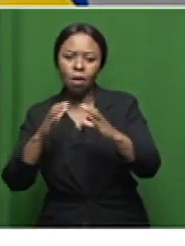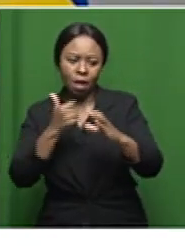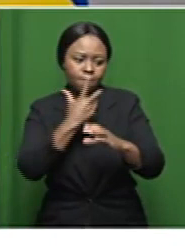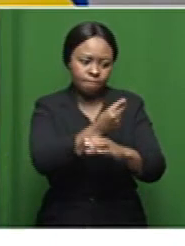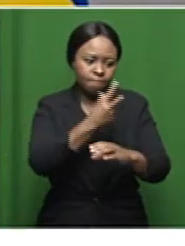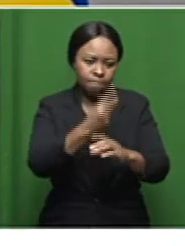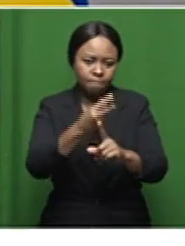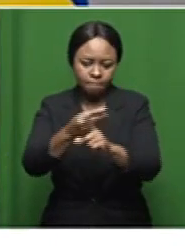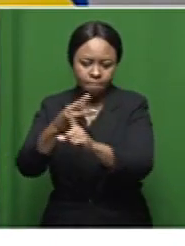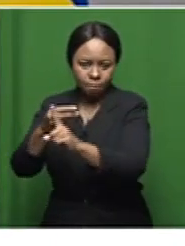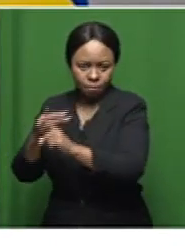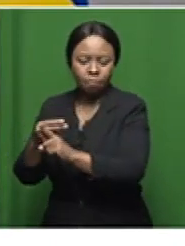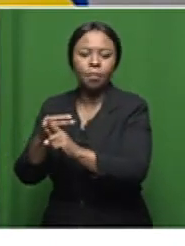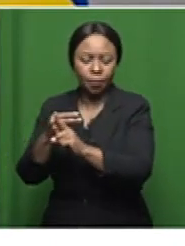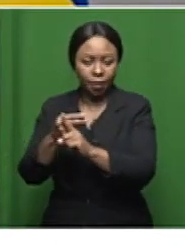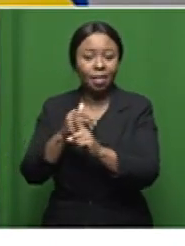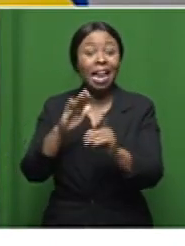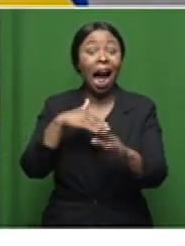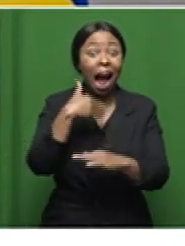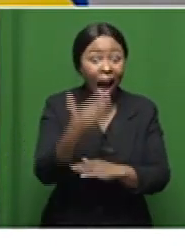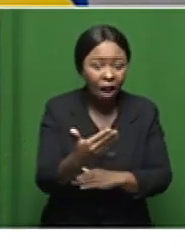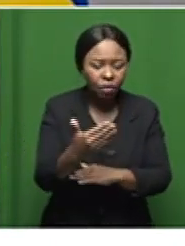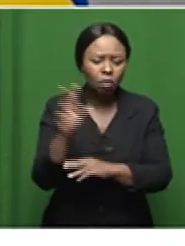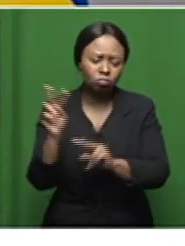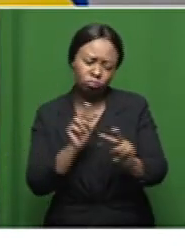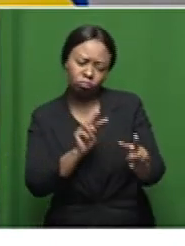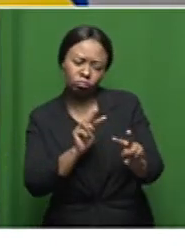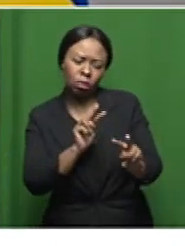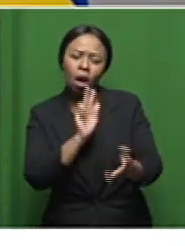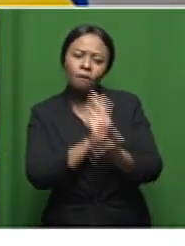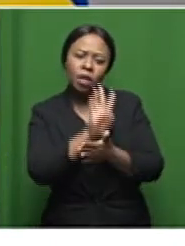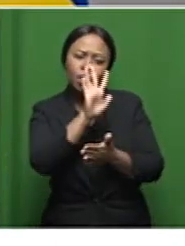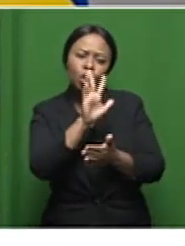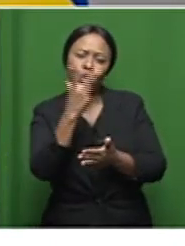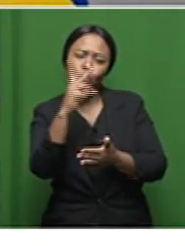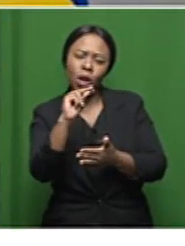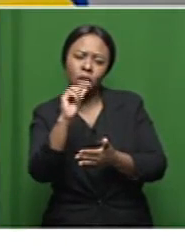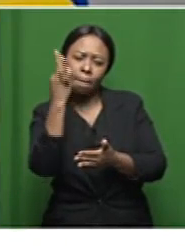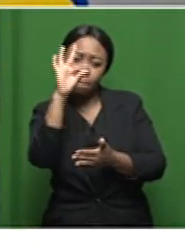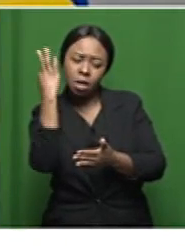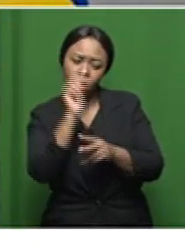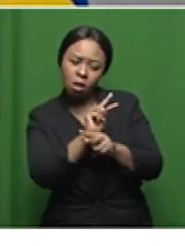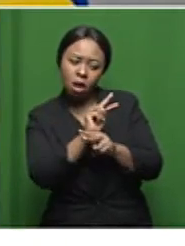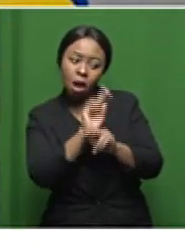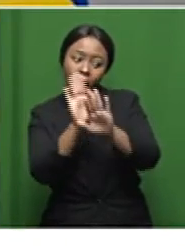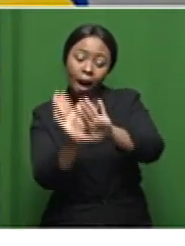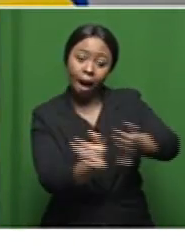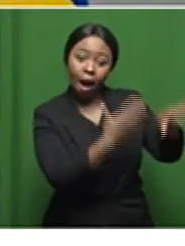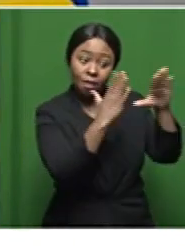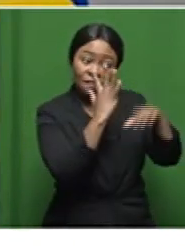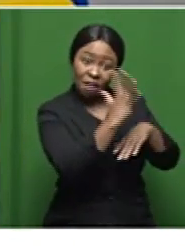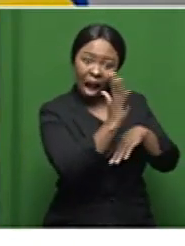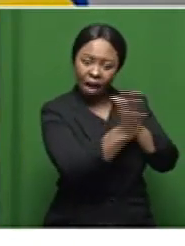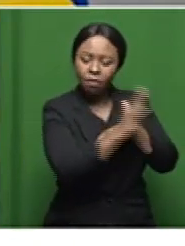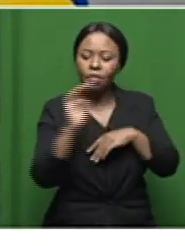the vaccine. Thereafter, they will be observed for 15 to 20 minutes before the next batch of girls are taken